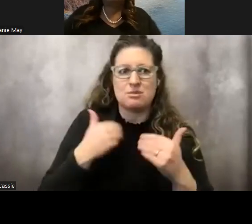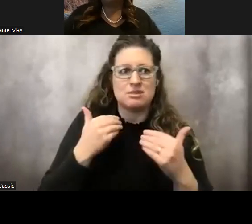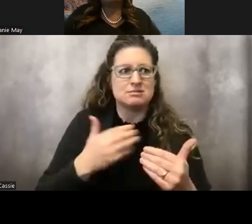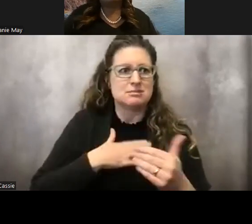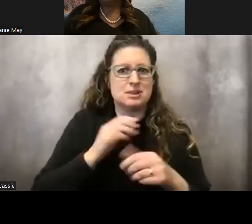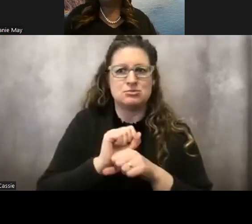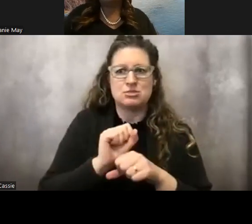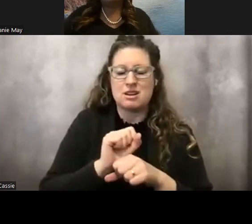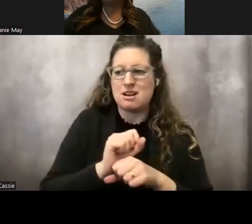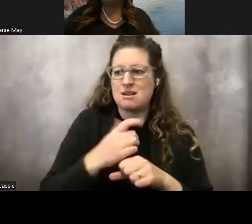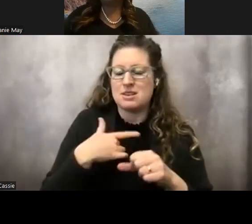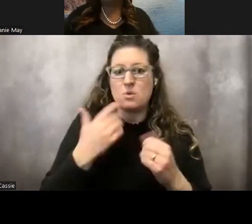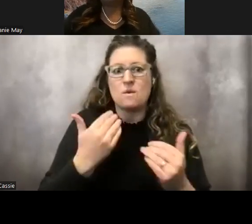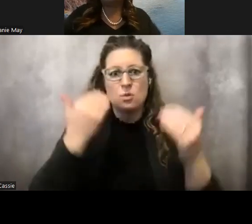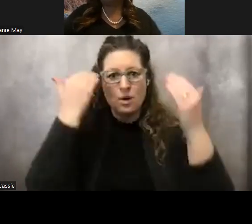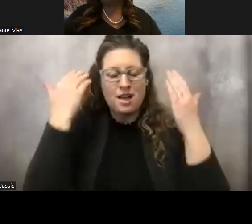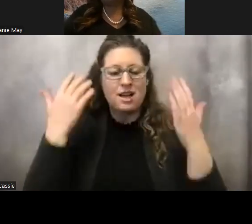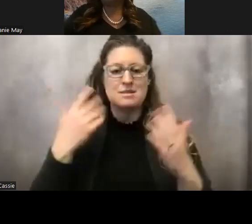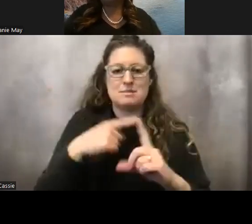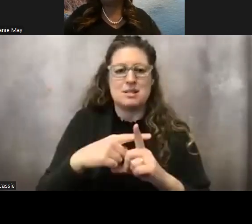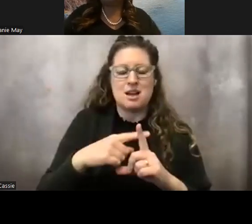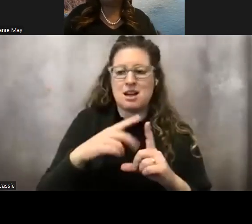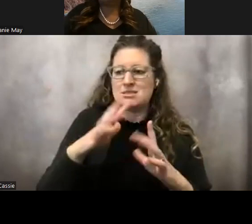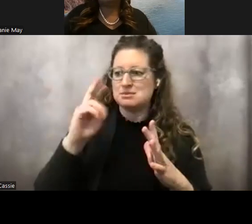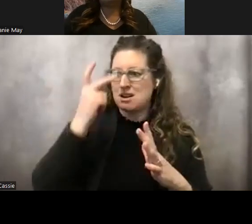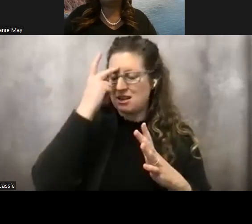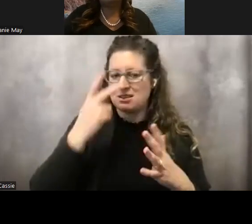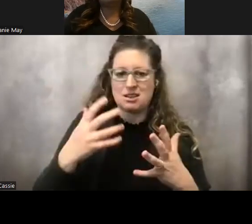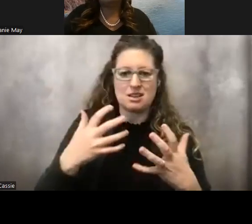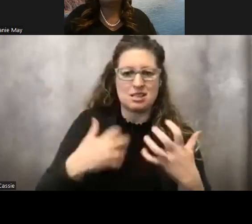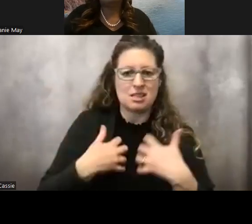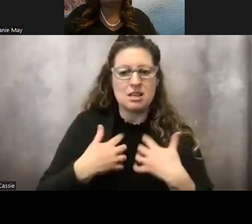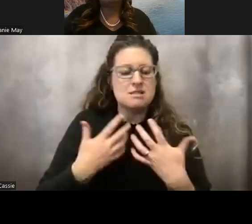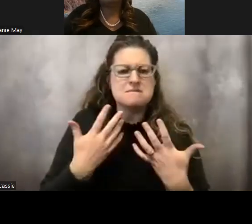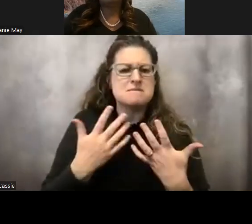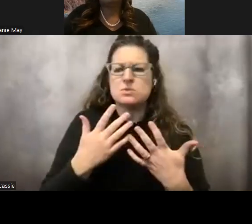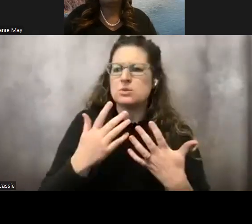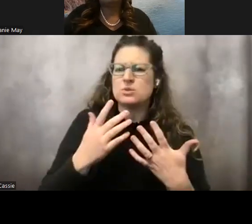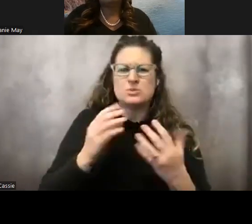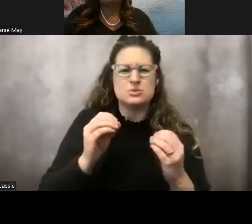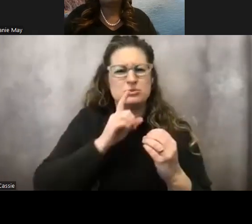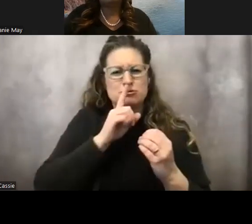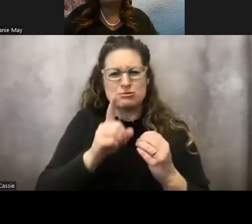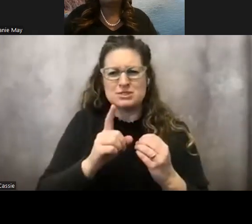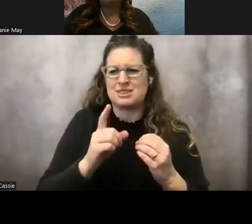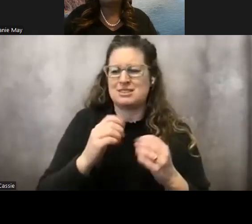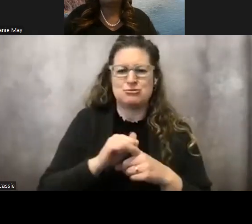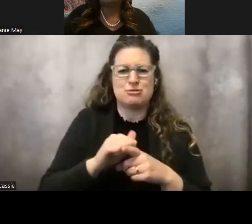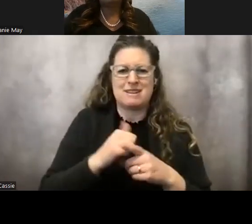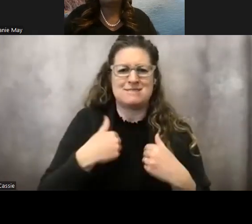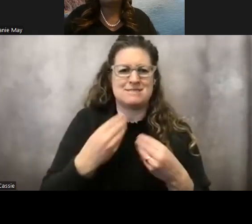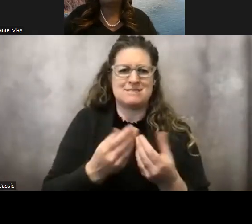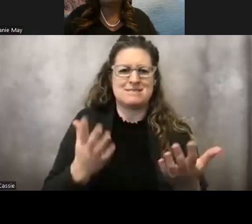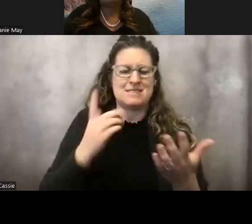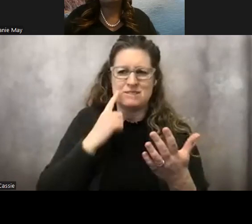and nothing really prepares you in public health training for dealing with those kinds of comments. So I think that can cause a